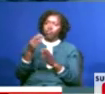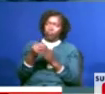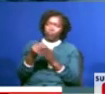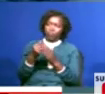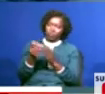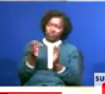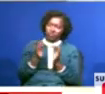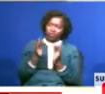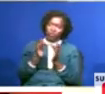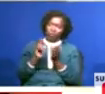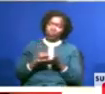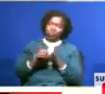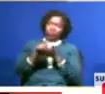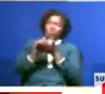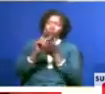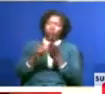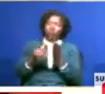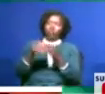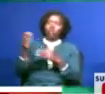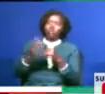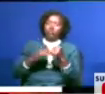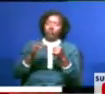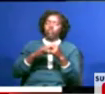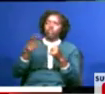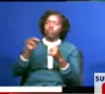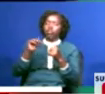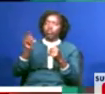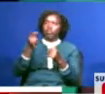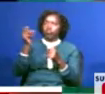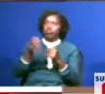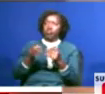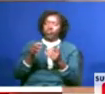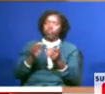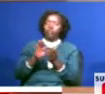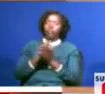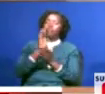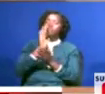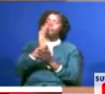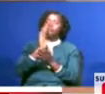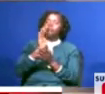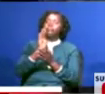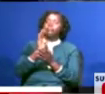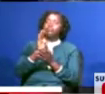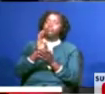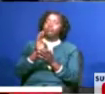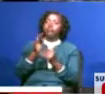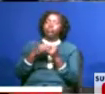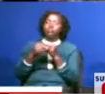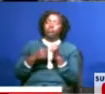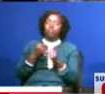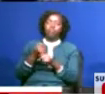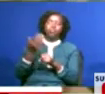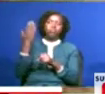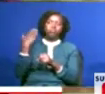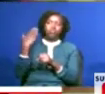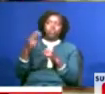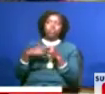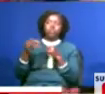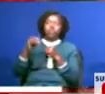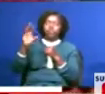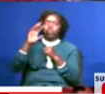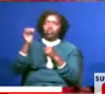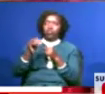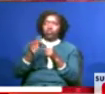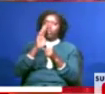Digital lenders say more than 8 million Kenyans have borrowed 5 billion shillings over the last 8 years. 70% of borrowers